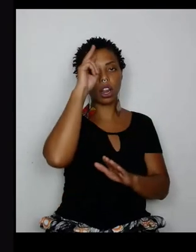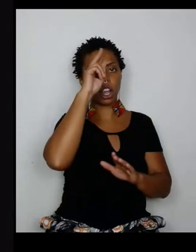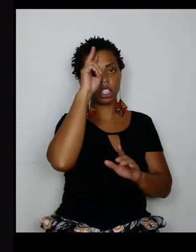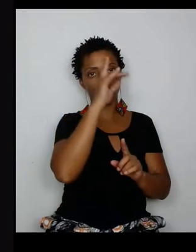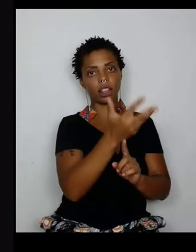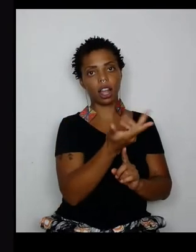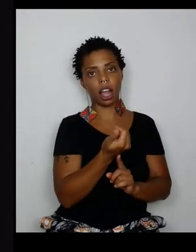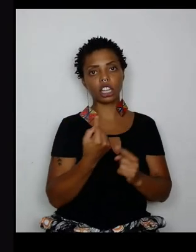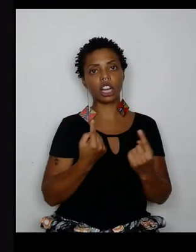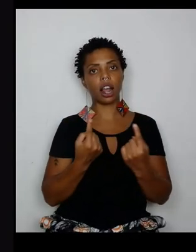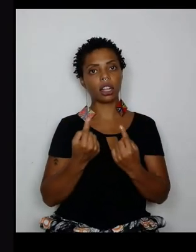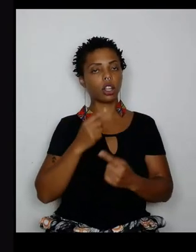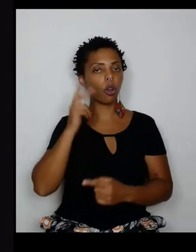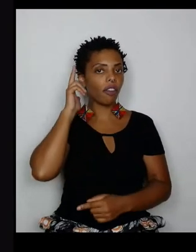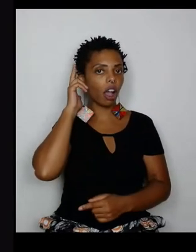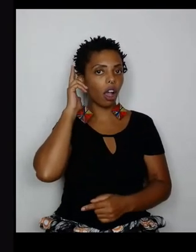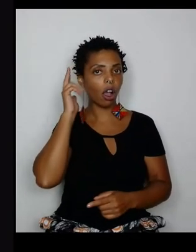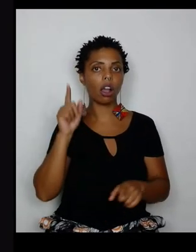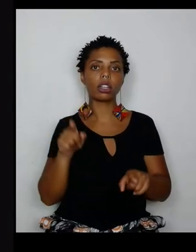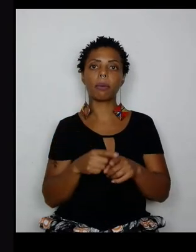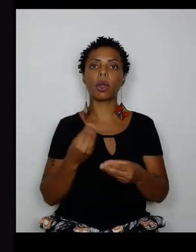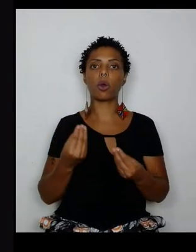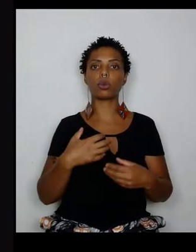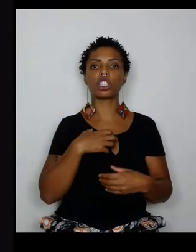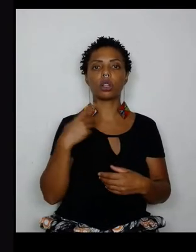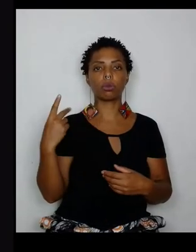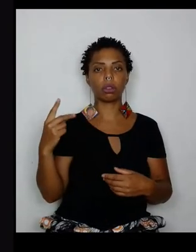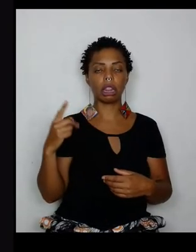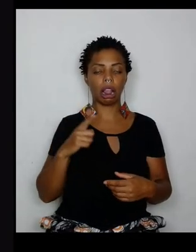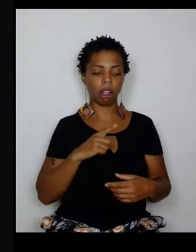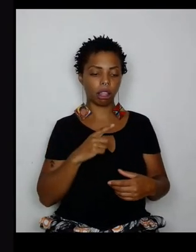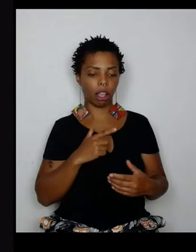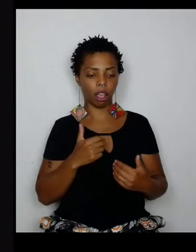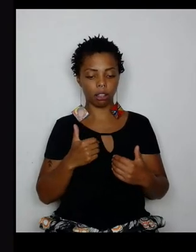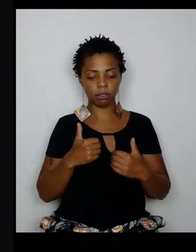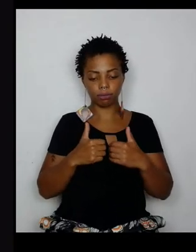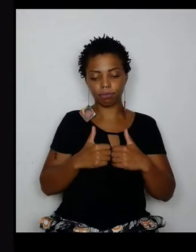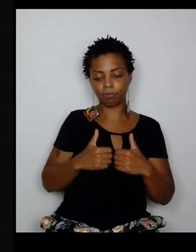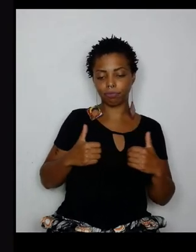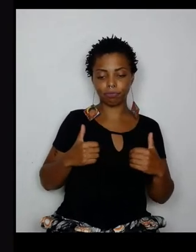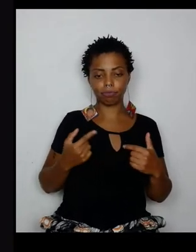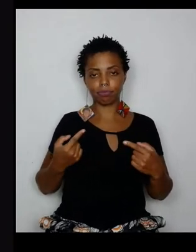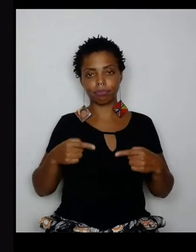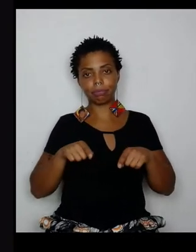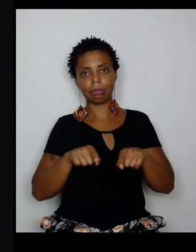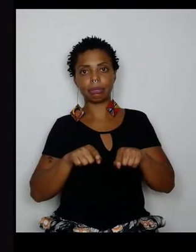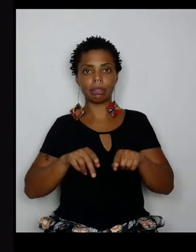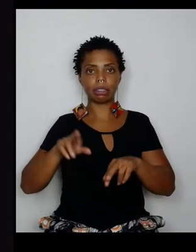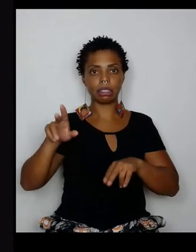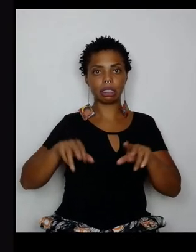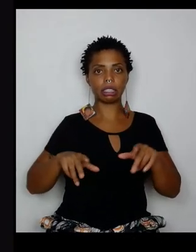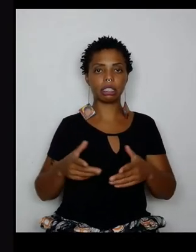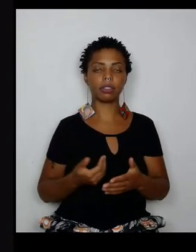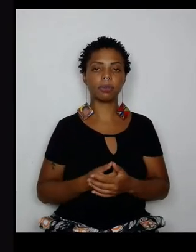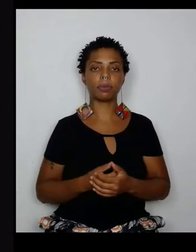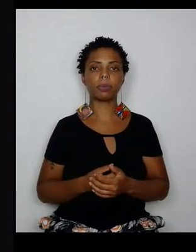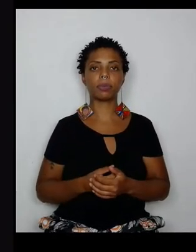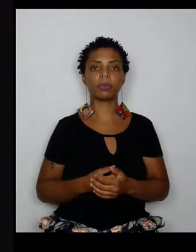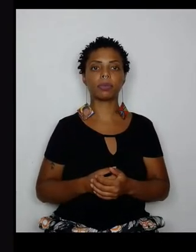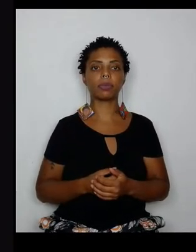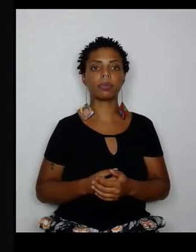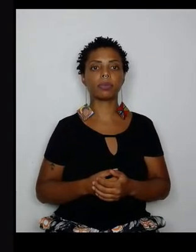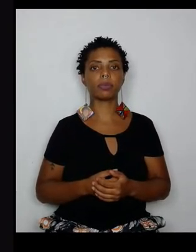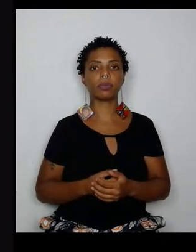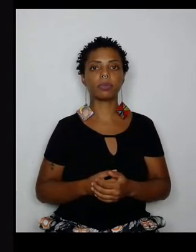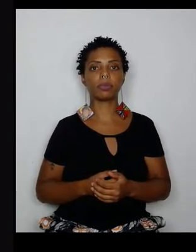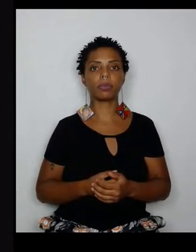post-impressionist and symbolist circles to his death in the marquesas gogaan the bad man who left his